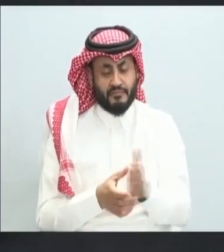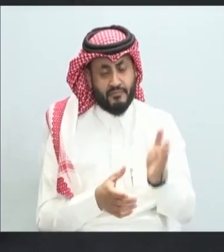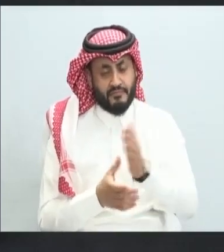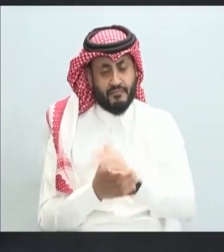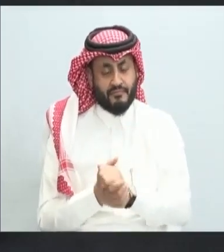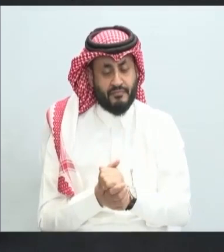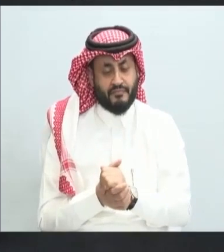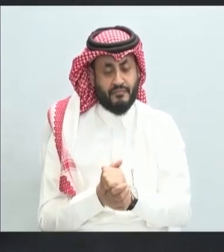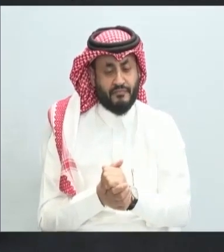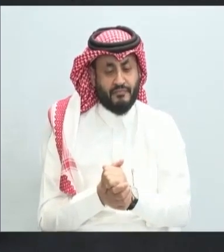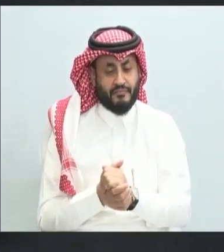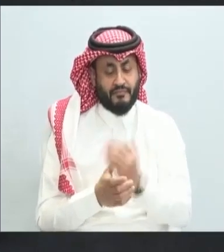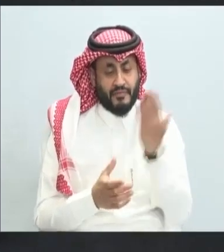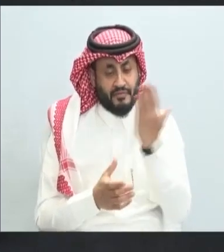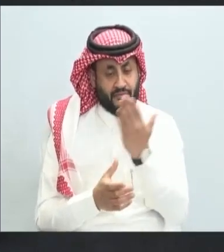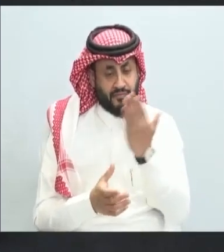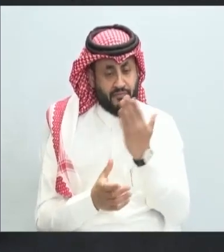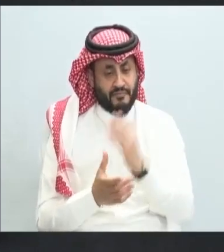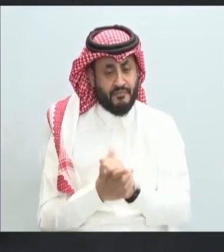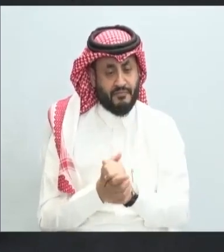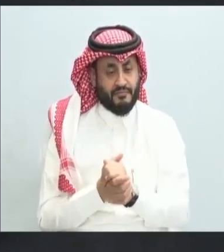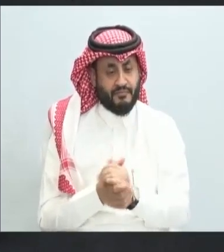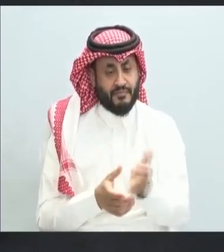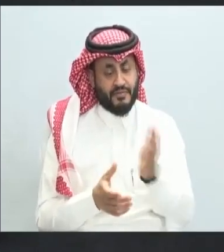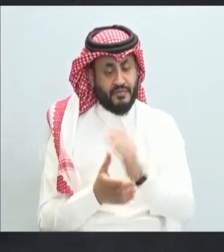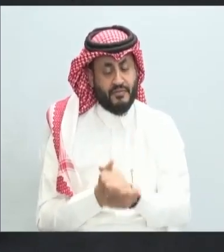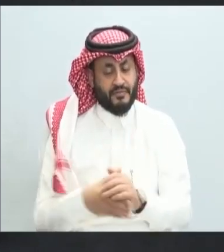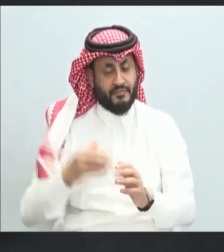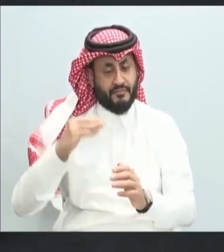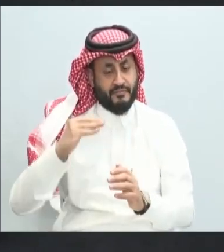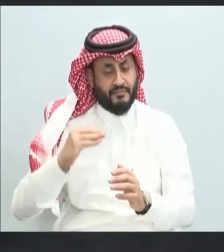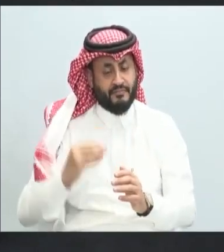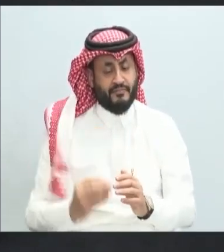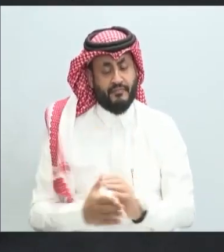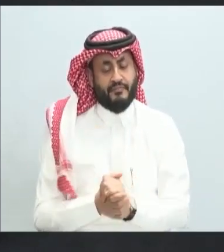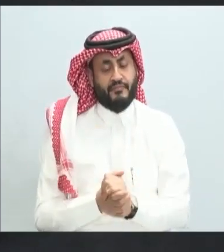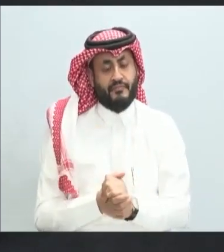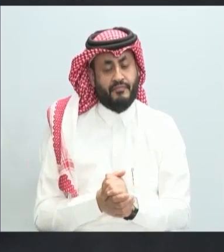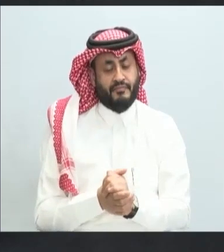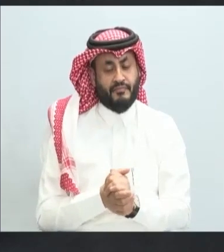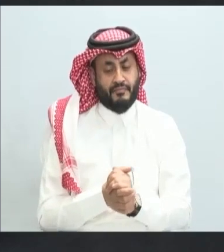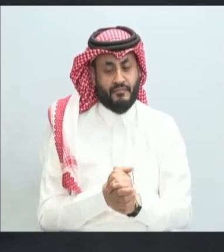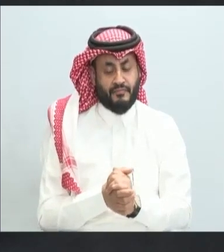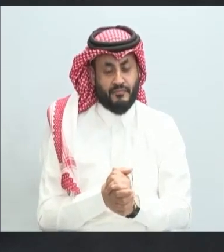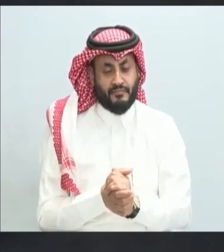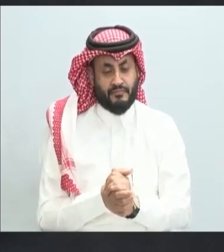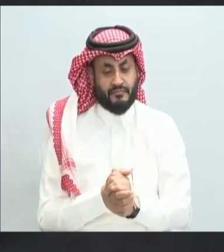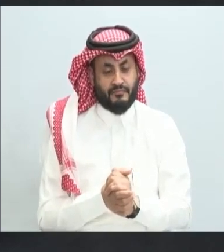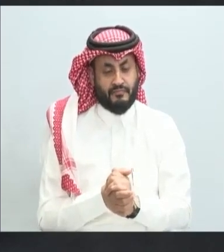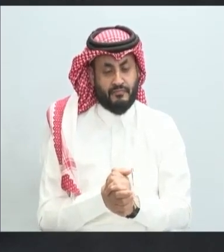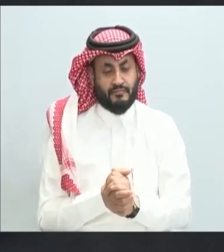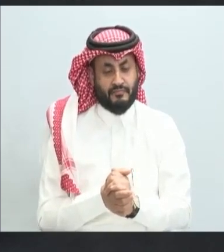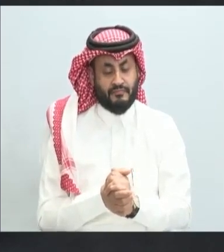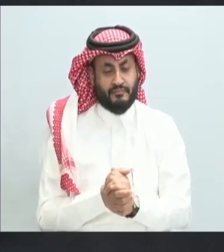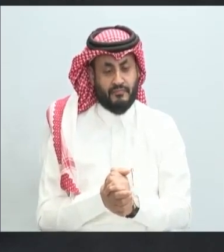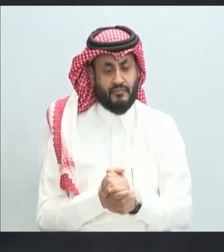we did read this diary, and also after it we answered a couple of questions. So